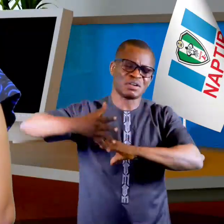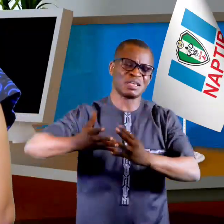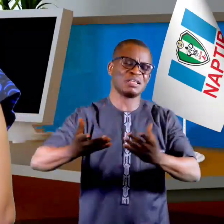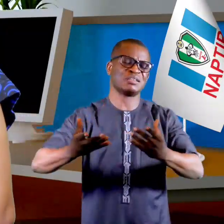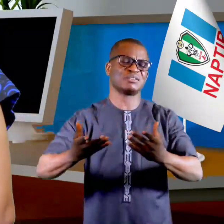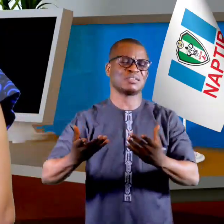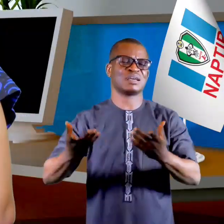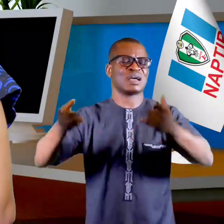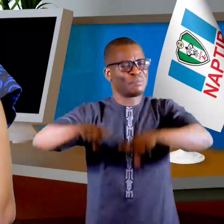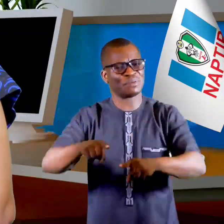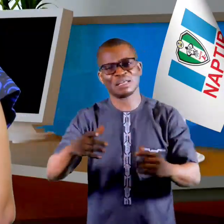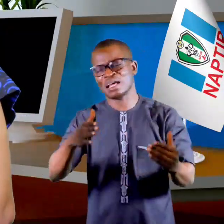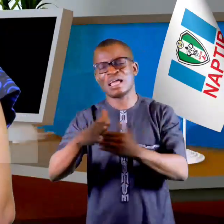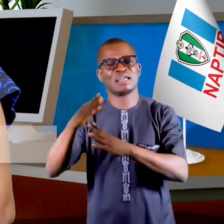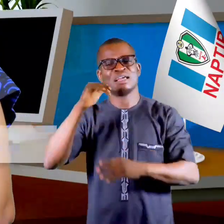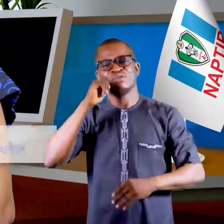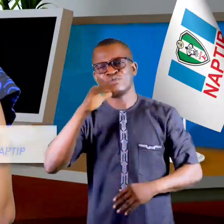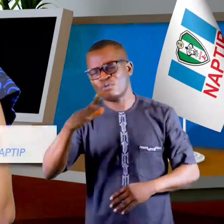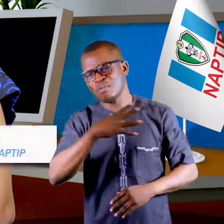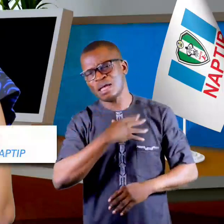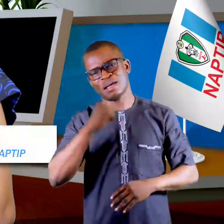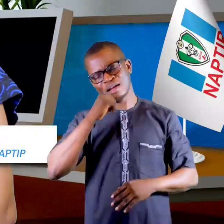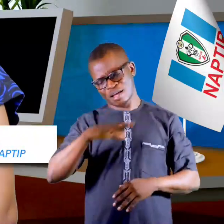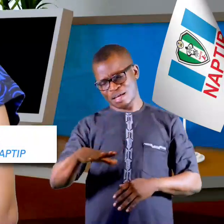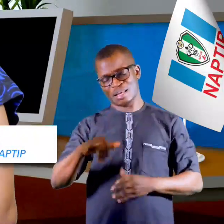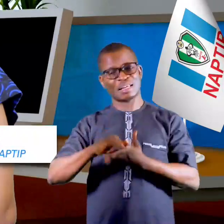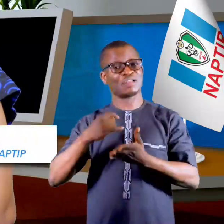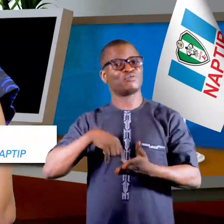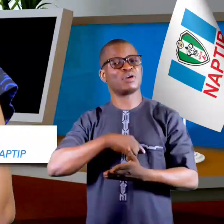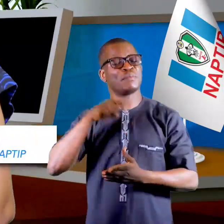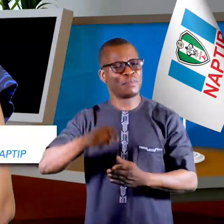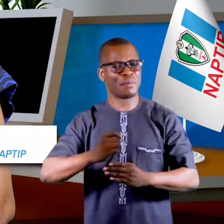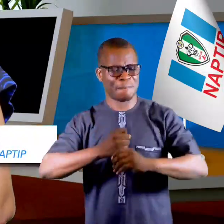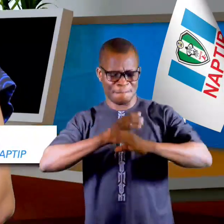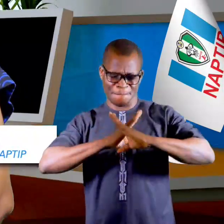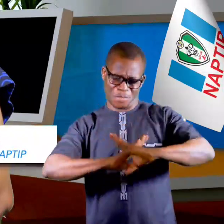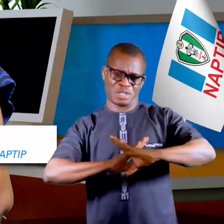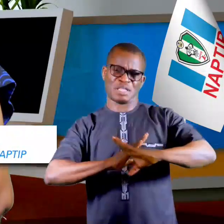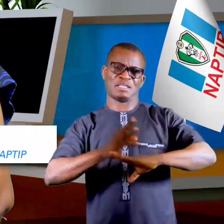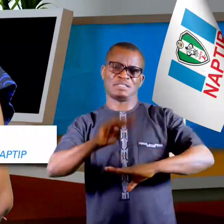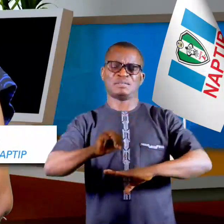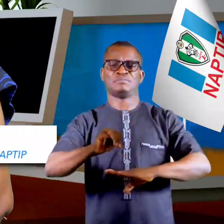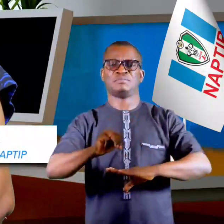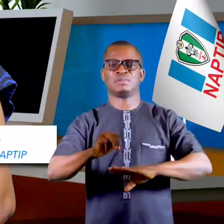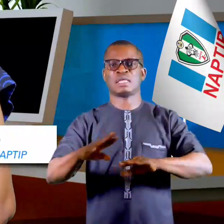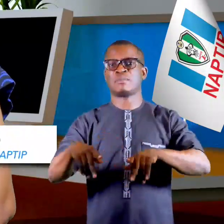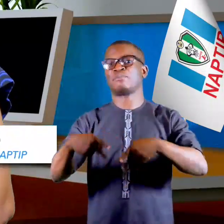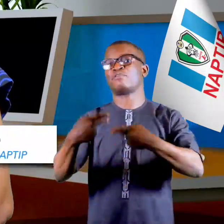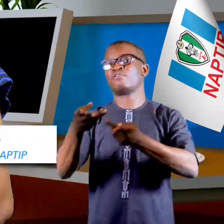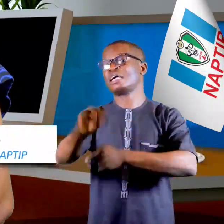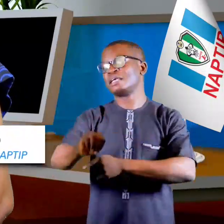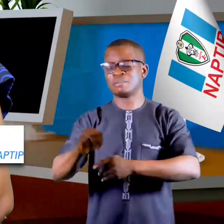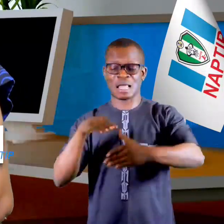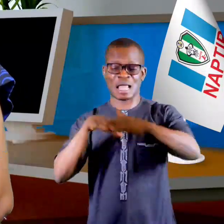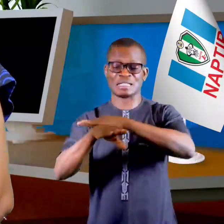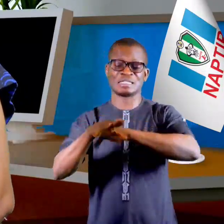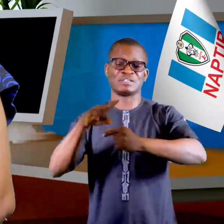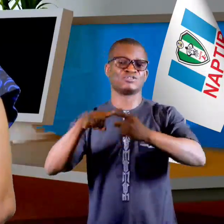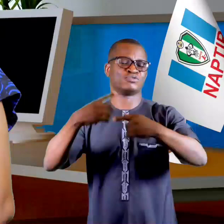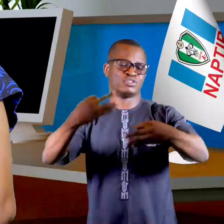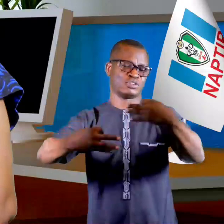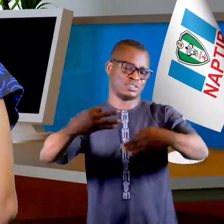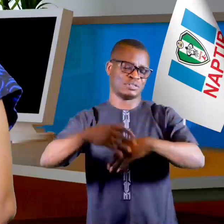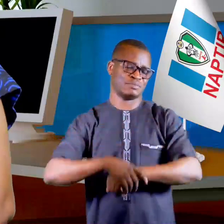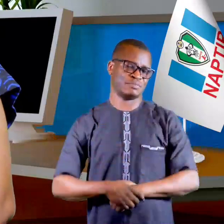against women and girls, which we need to protect them and provide them with access to justice. We had a